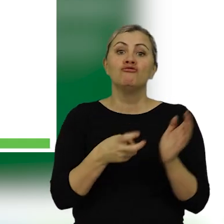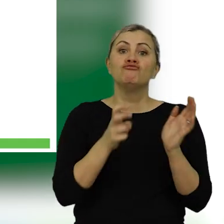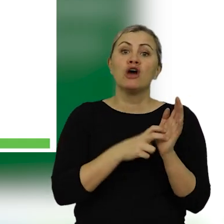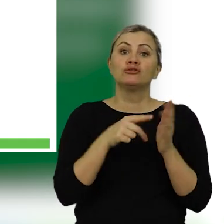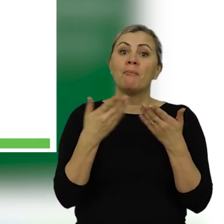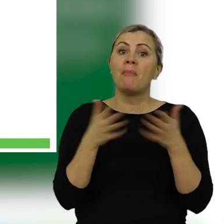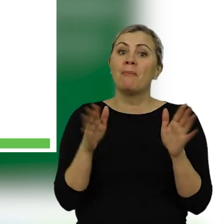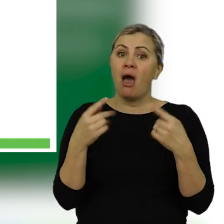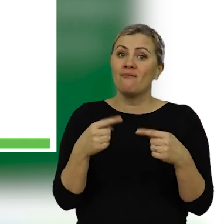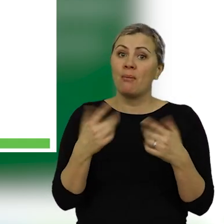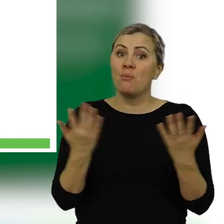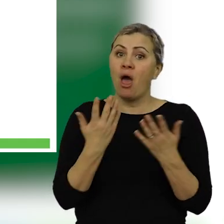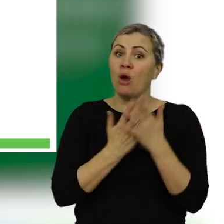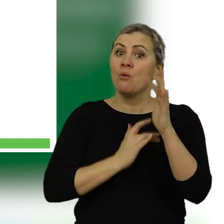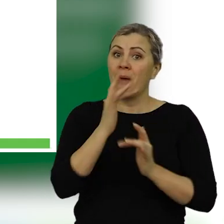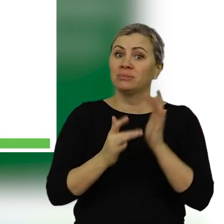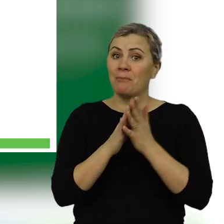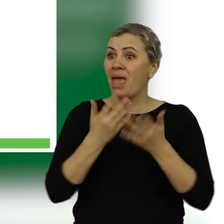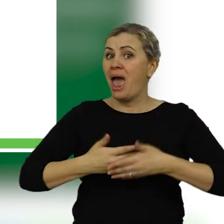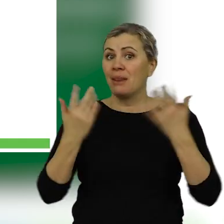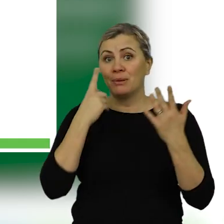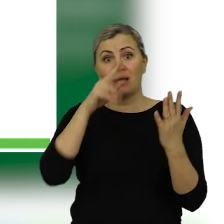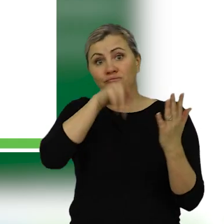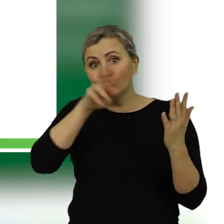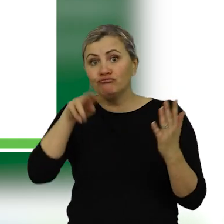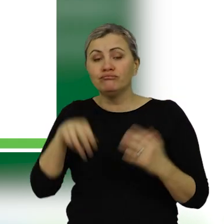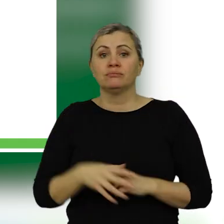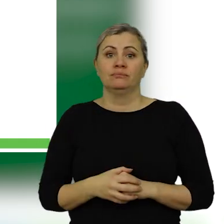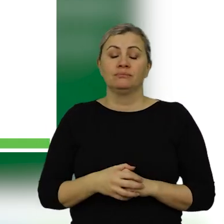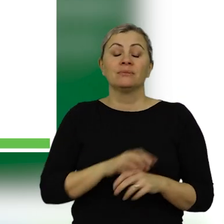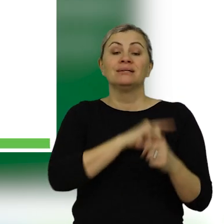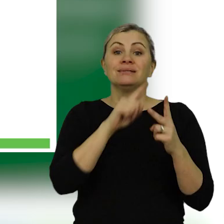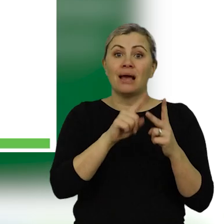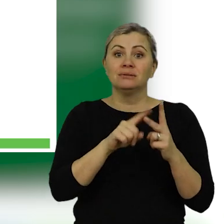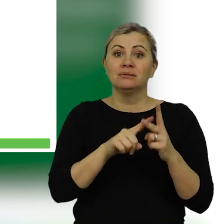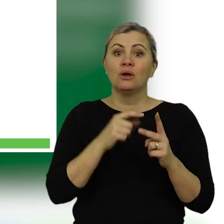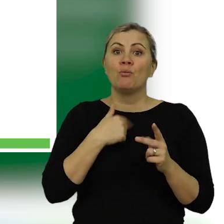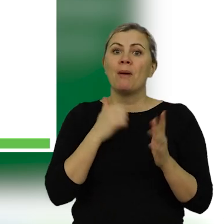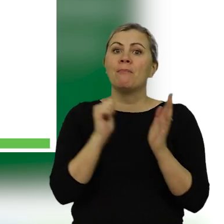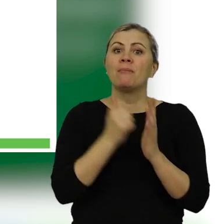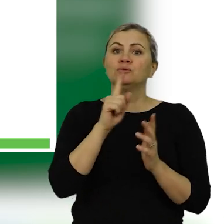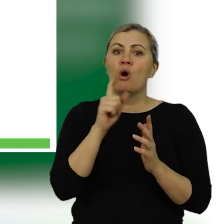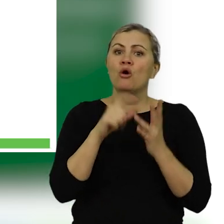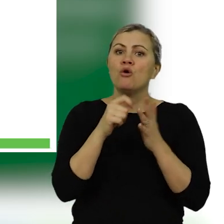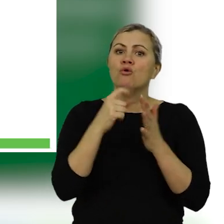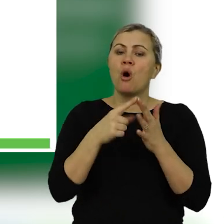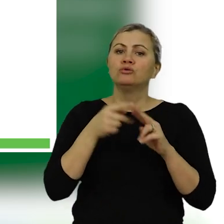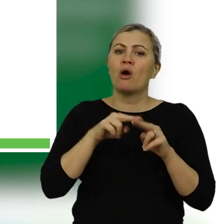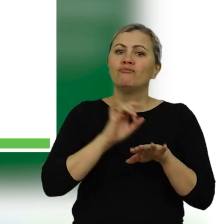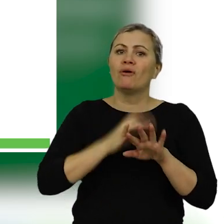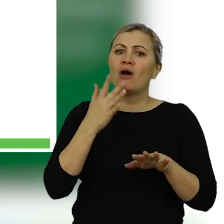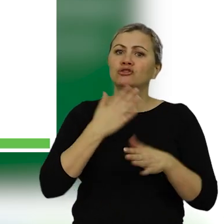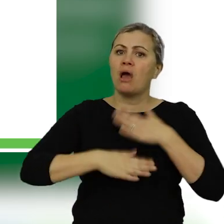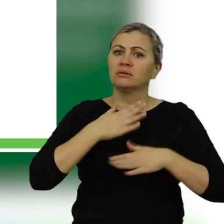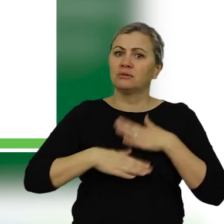is publicly available on our website for anyone to view. Secondly, we publish a code of professional conduct and